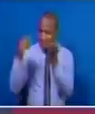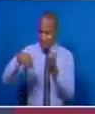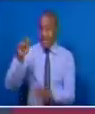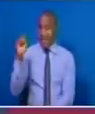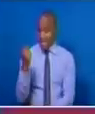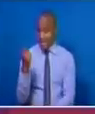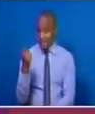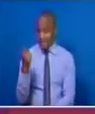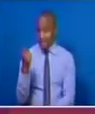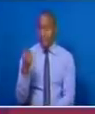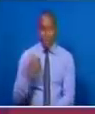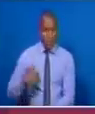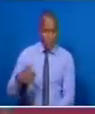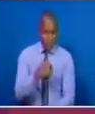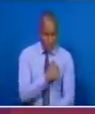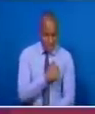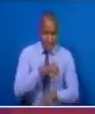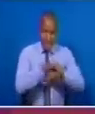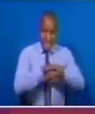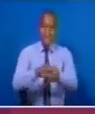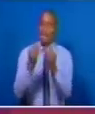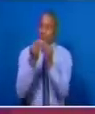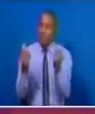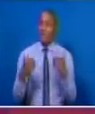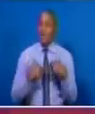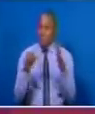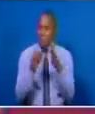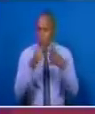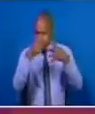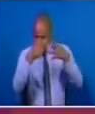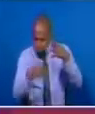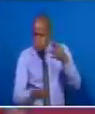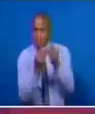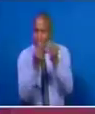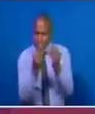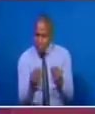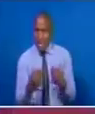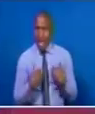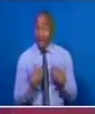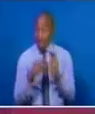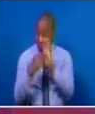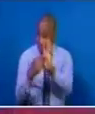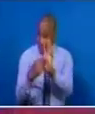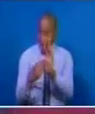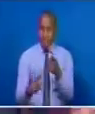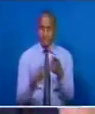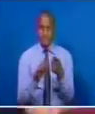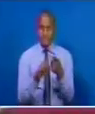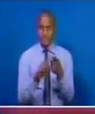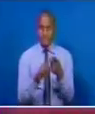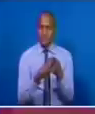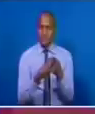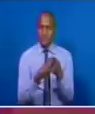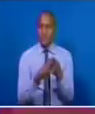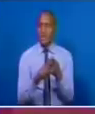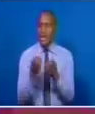We think that we have a solution to the problems. For example, I mentioned the issue of mismanagement